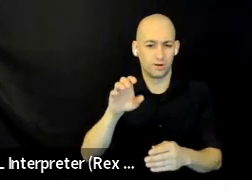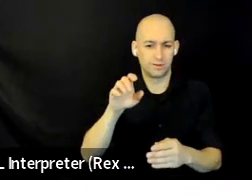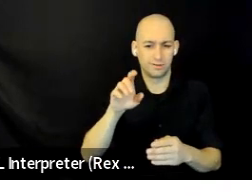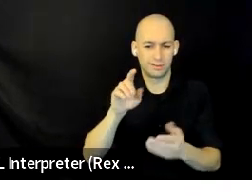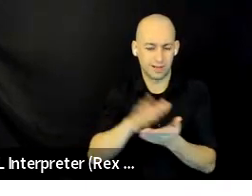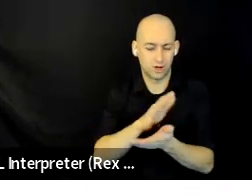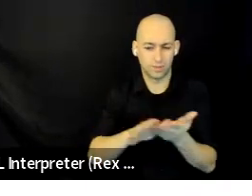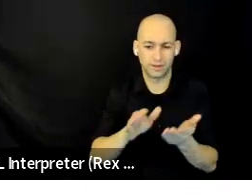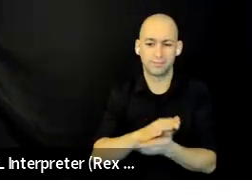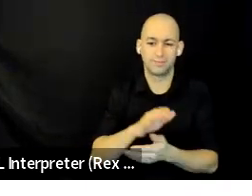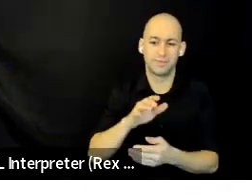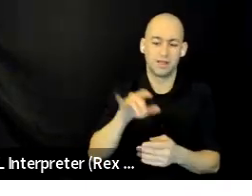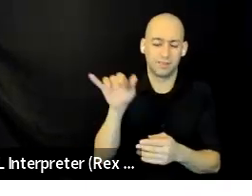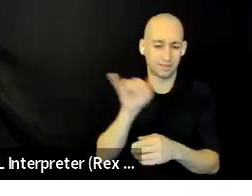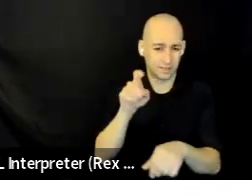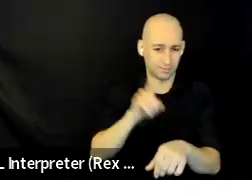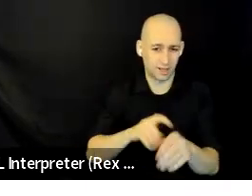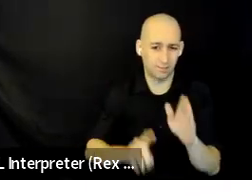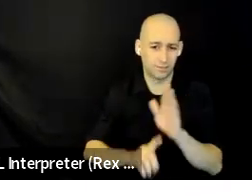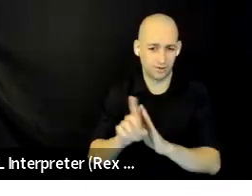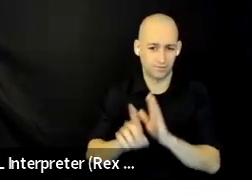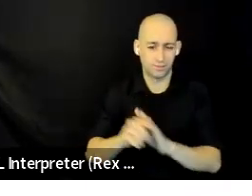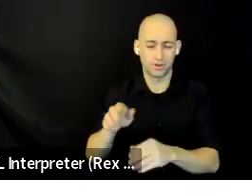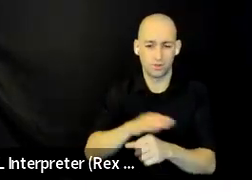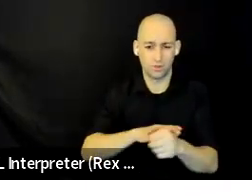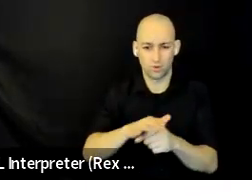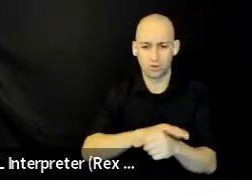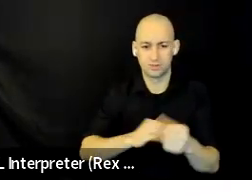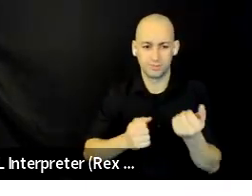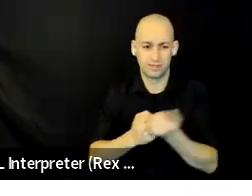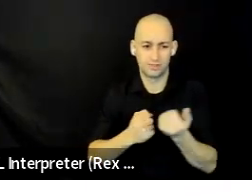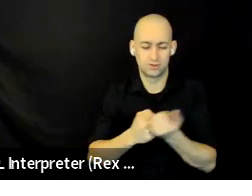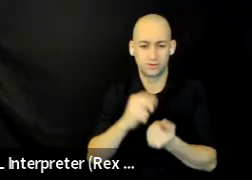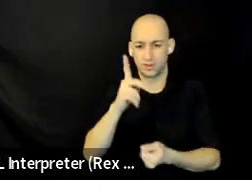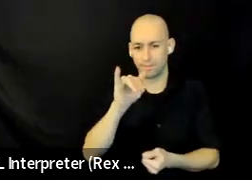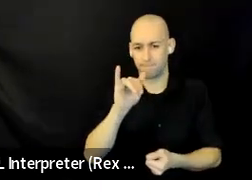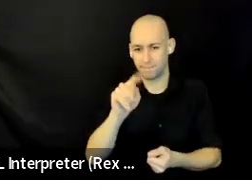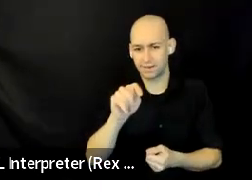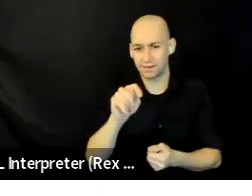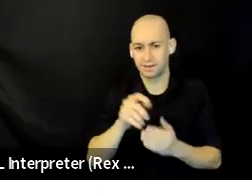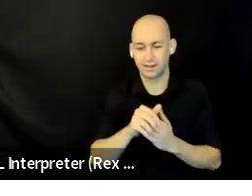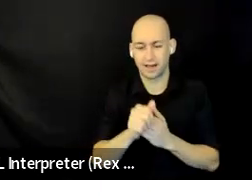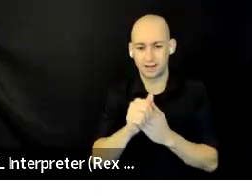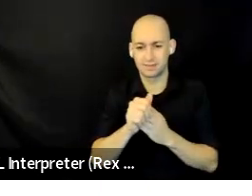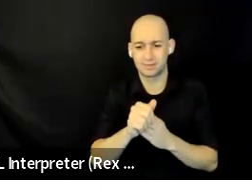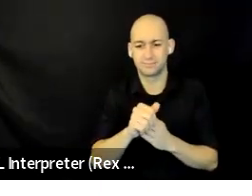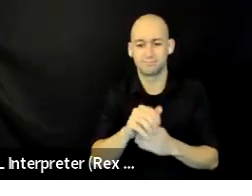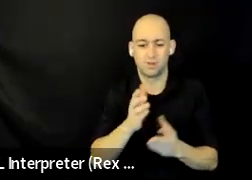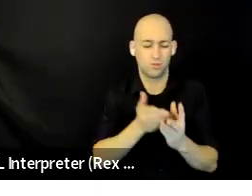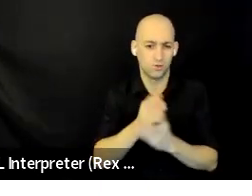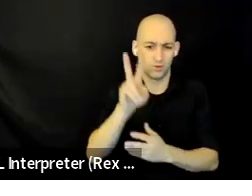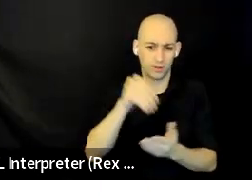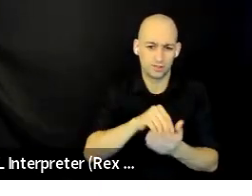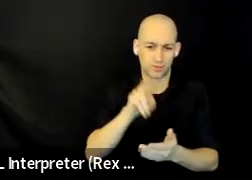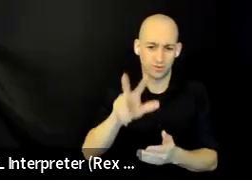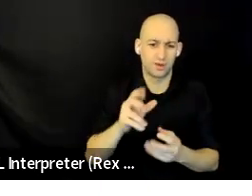Around that same time, we started developing the local sponsored PID guidance and the metrics. Throughout 2023, we've had multiple workshops